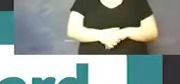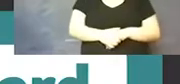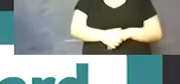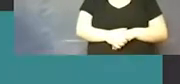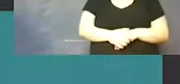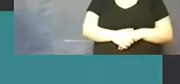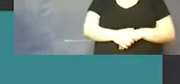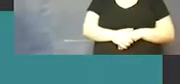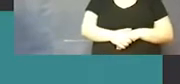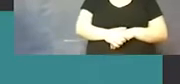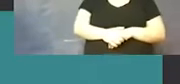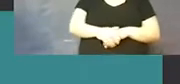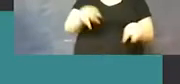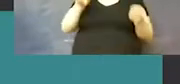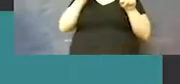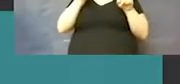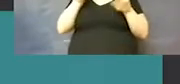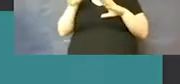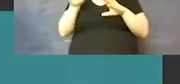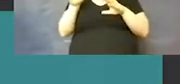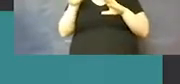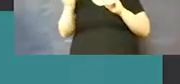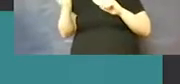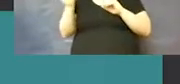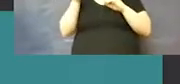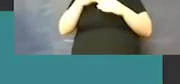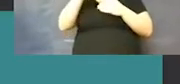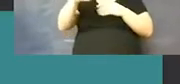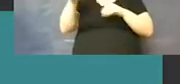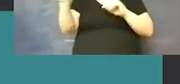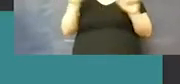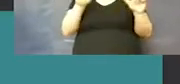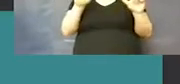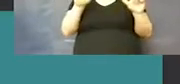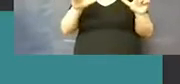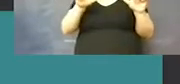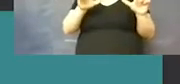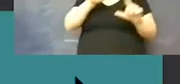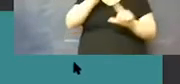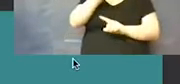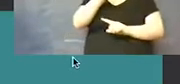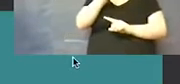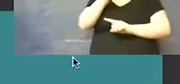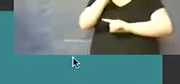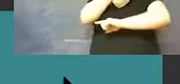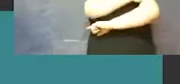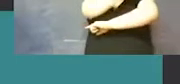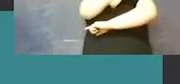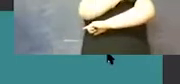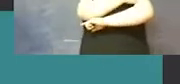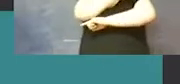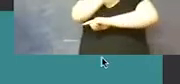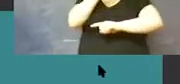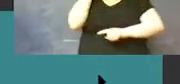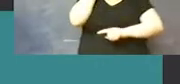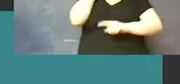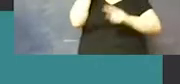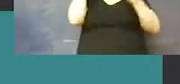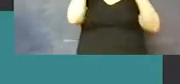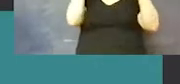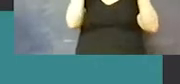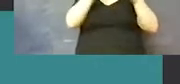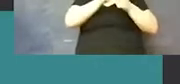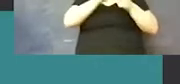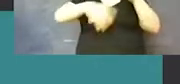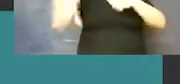All right, let's look at our next slide. We'll be talking about vaccines. Vaccines are the latest topic nationwide in an exciting way